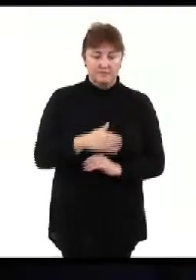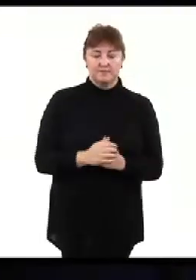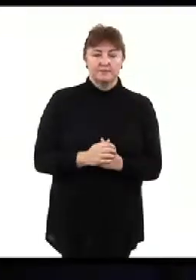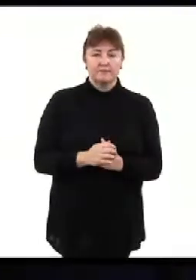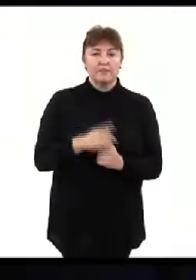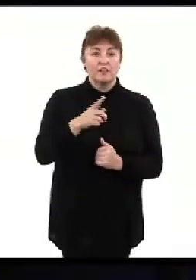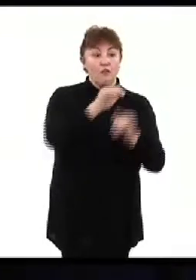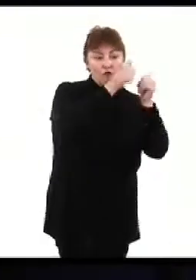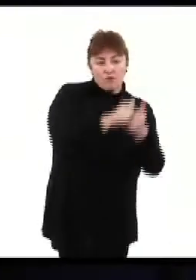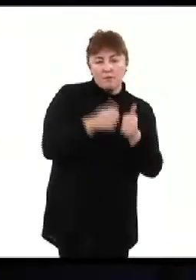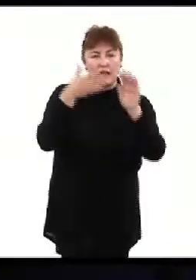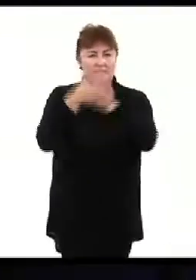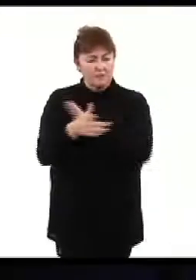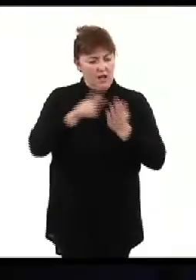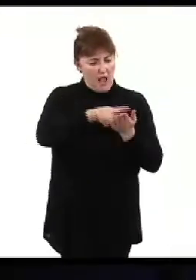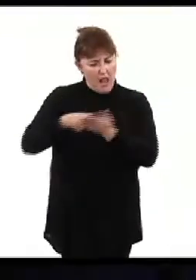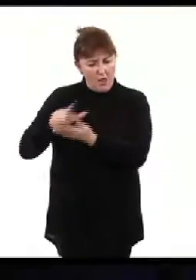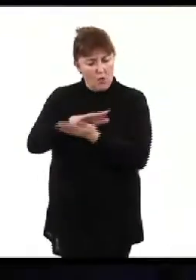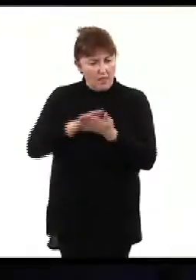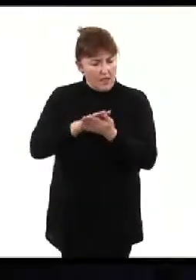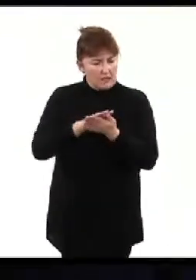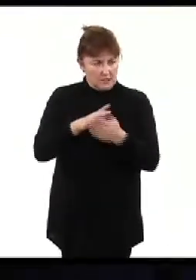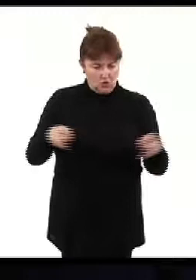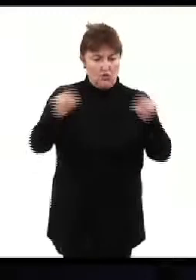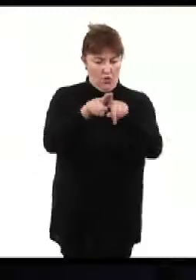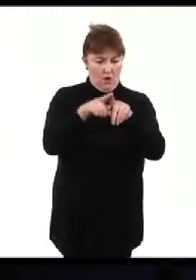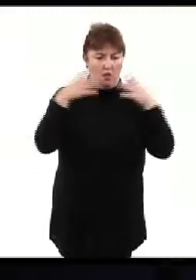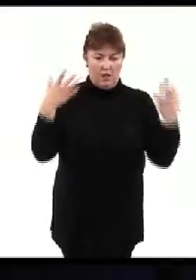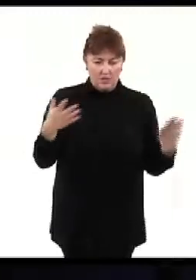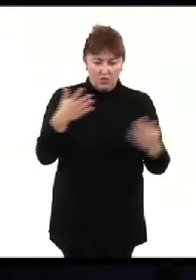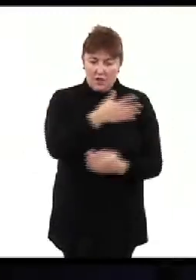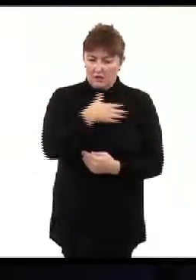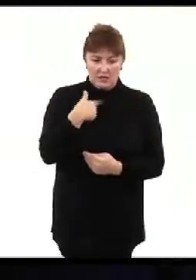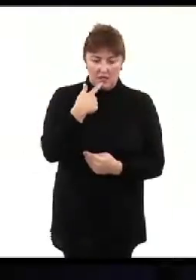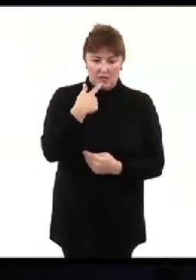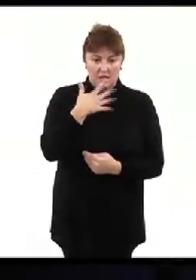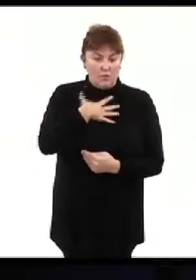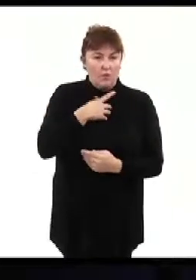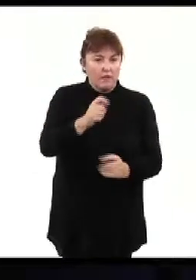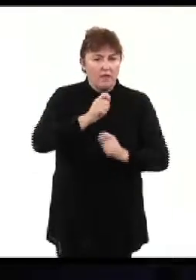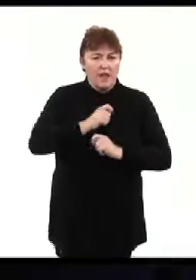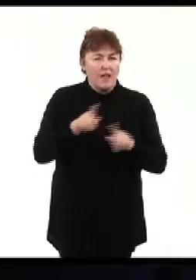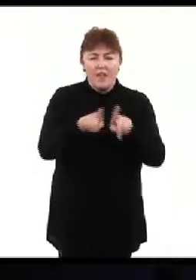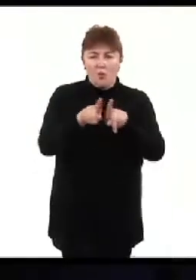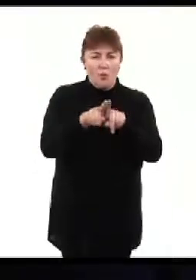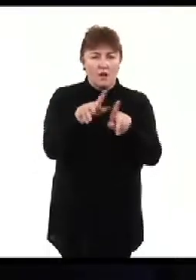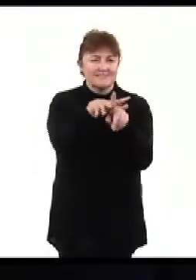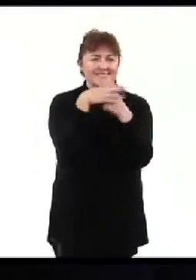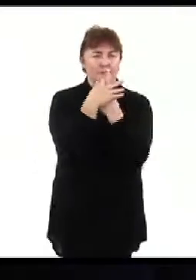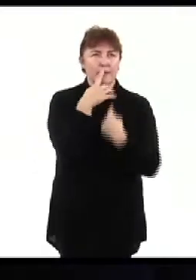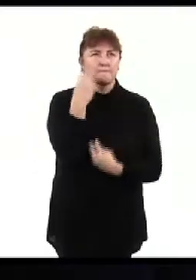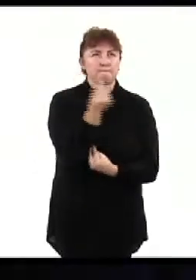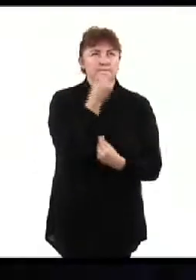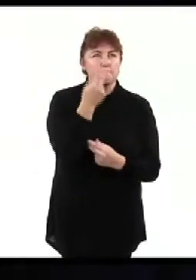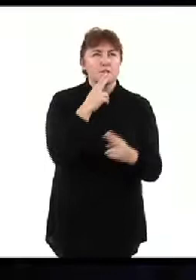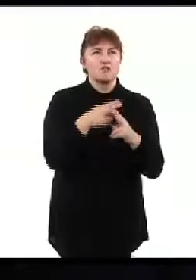shouldn't experience a parallel to what we call a tip of the tongue experience. So let me just talk about tip of the tongue for a minute, just to